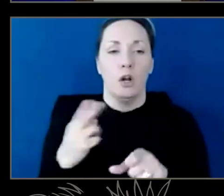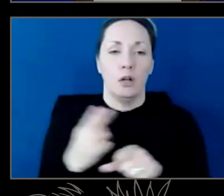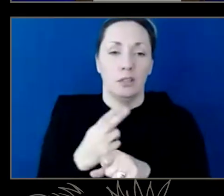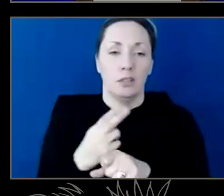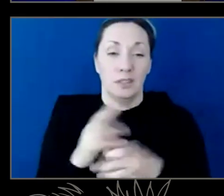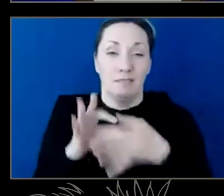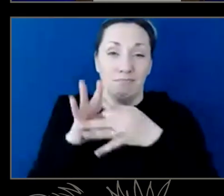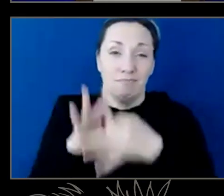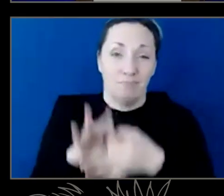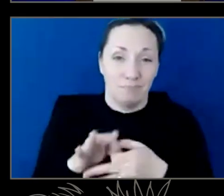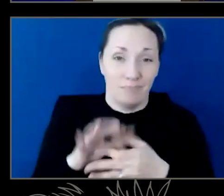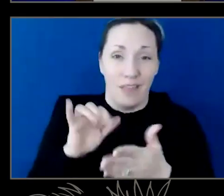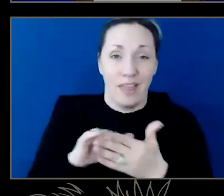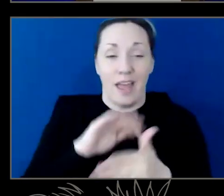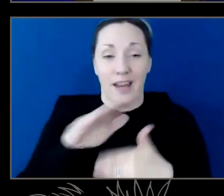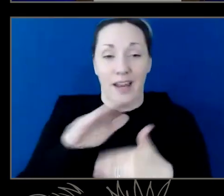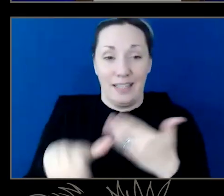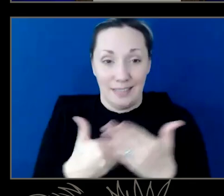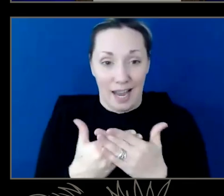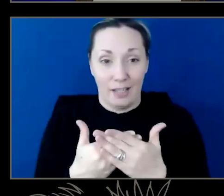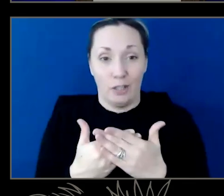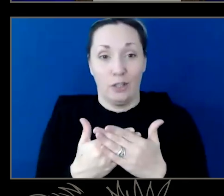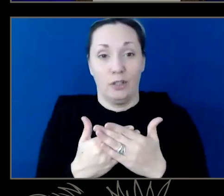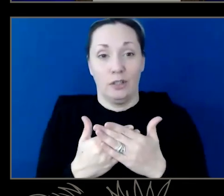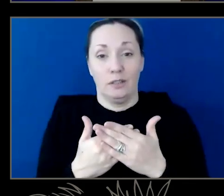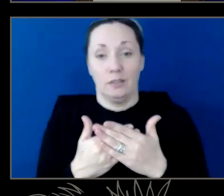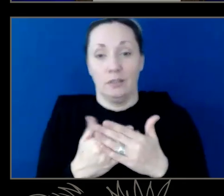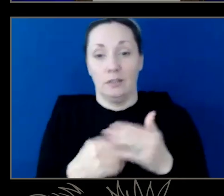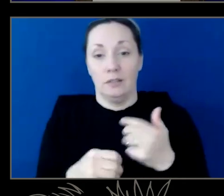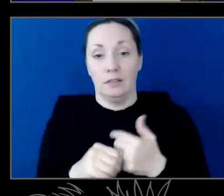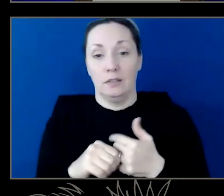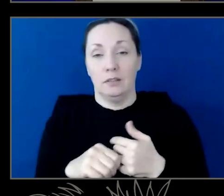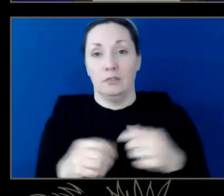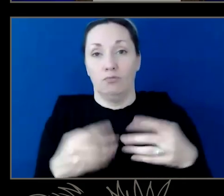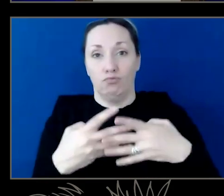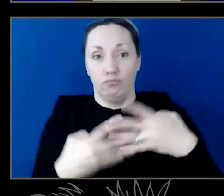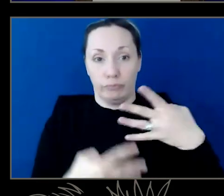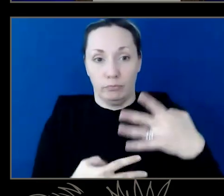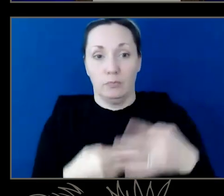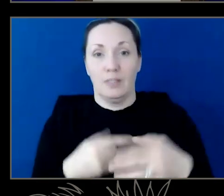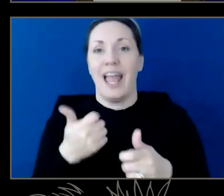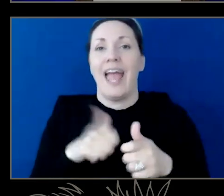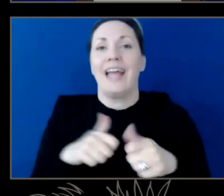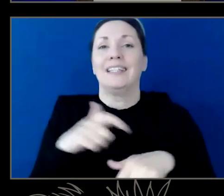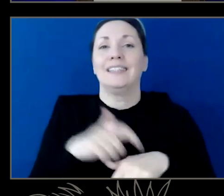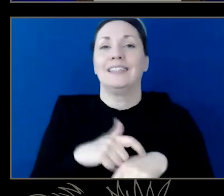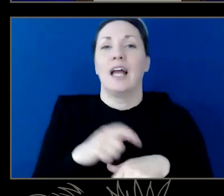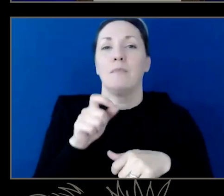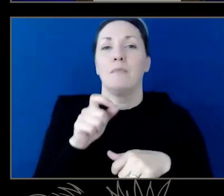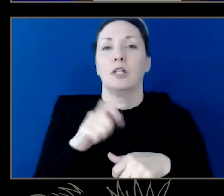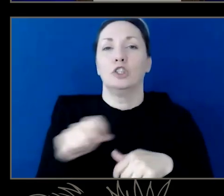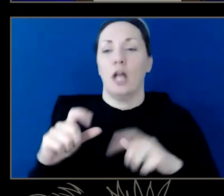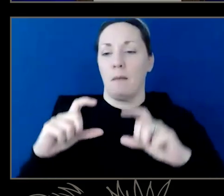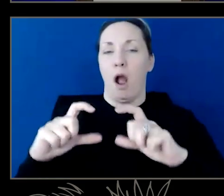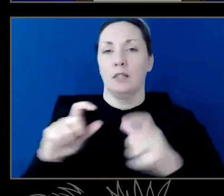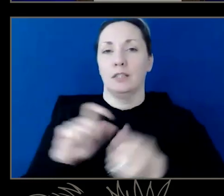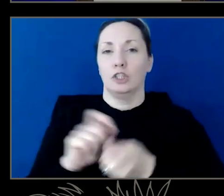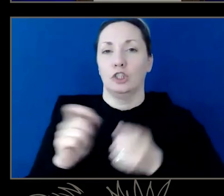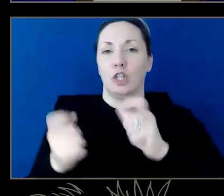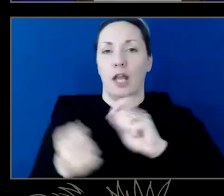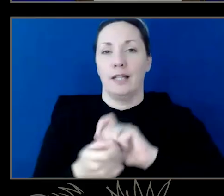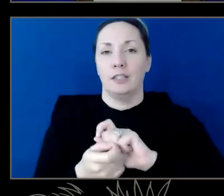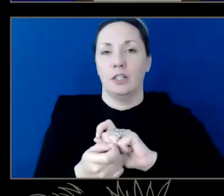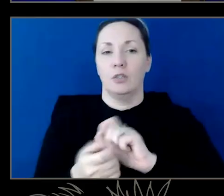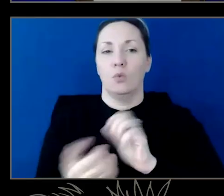entire, the entire store, every time any single checkbox changes, it's going to re-render this